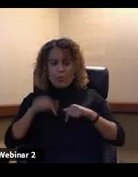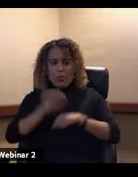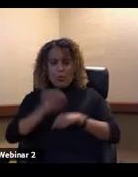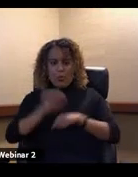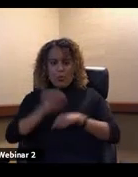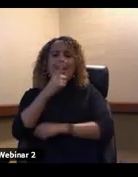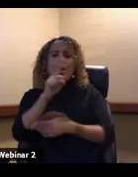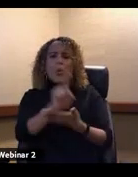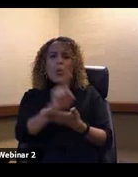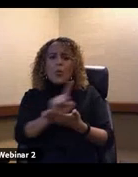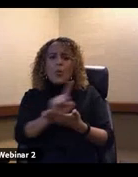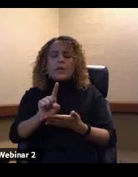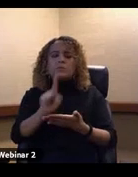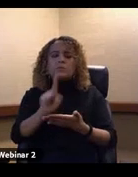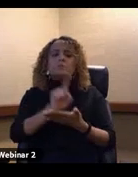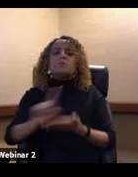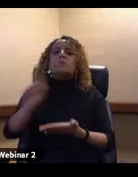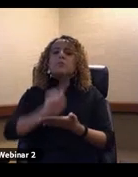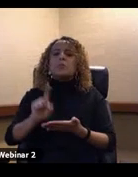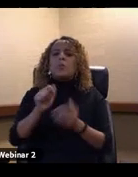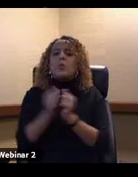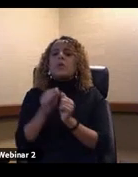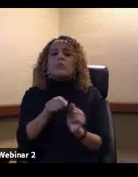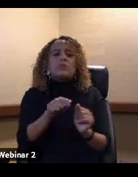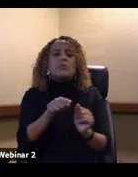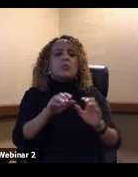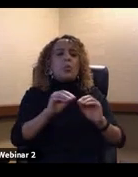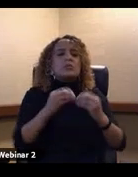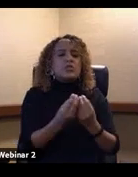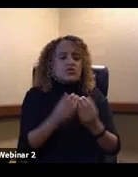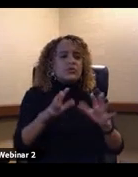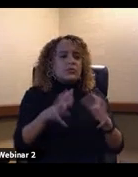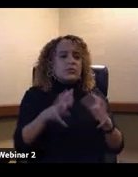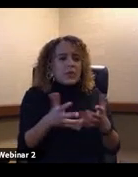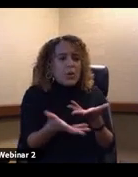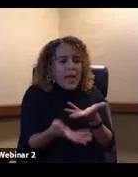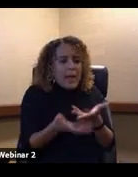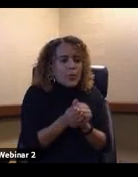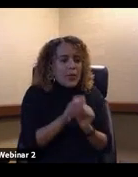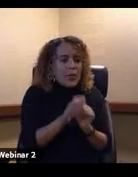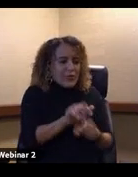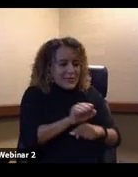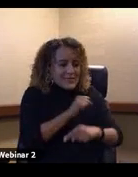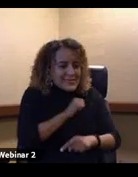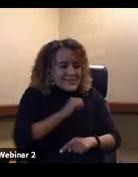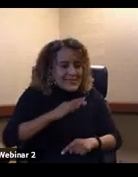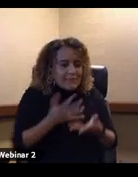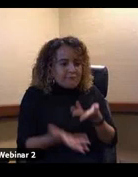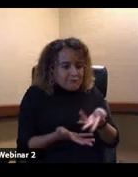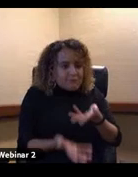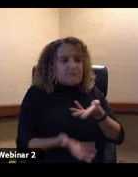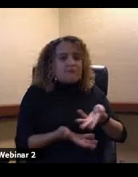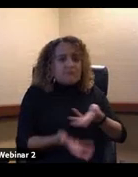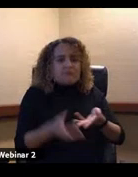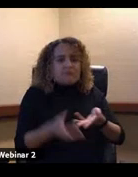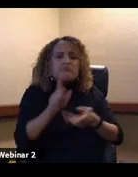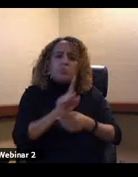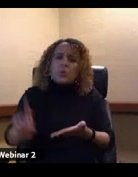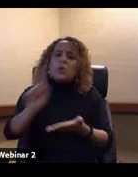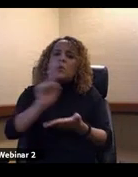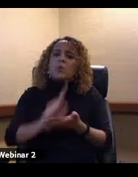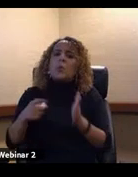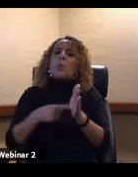worked 1 day a week at each of the other organizations as well, providing services to survivors and collaborating with their staff. All 4